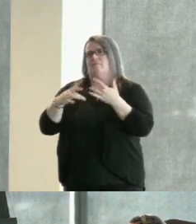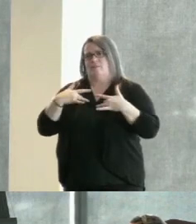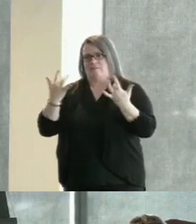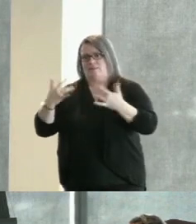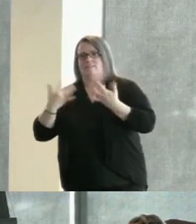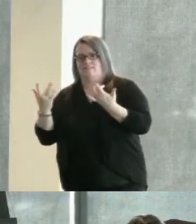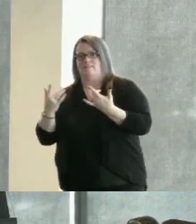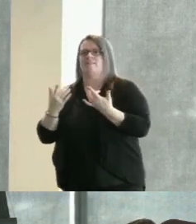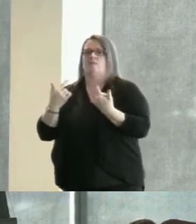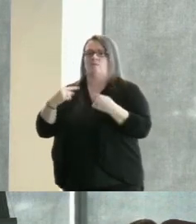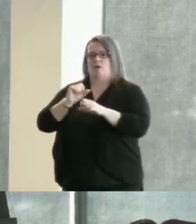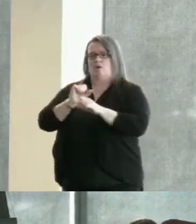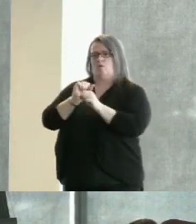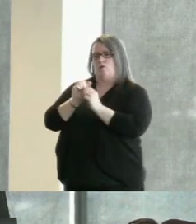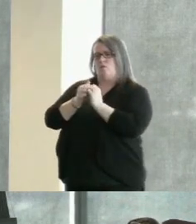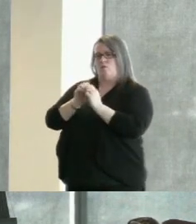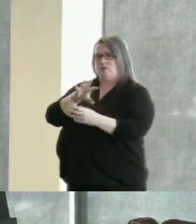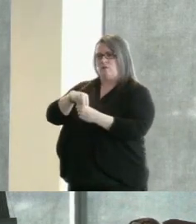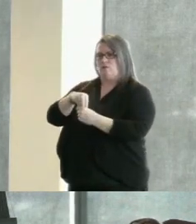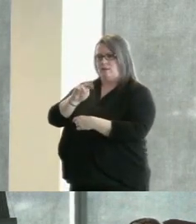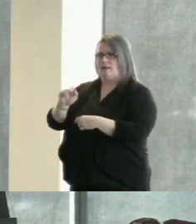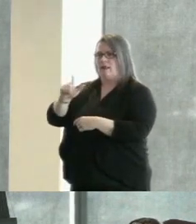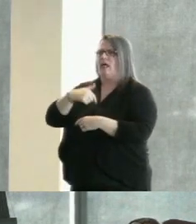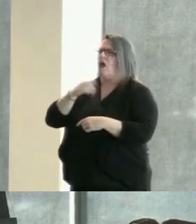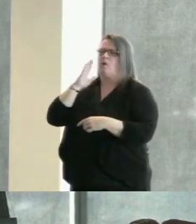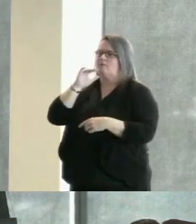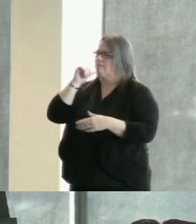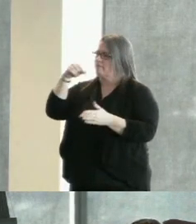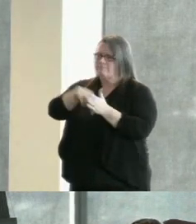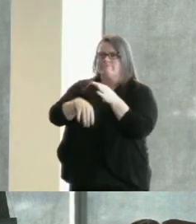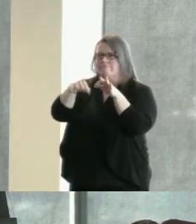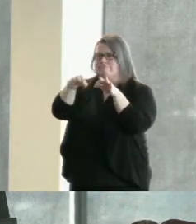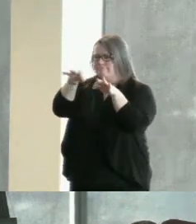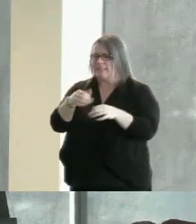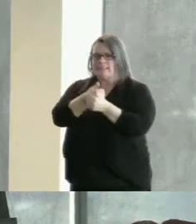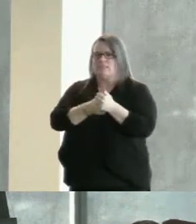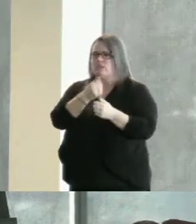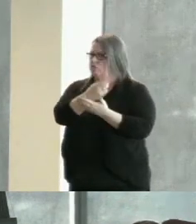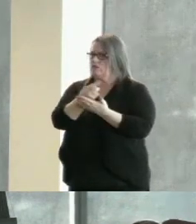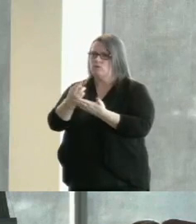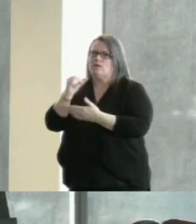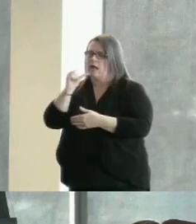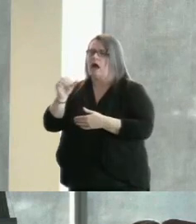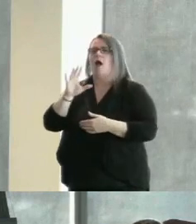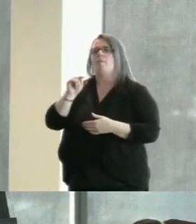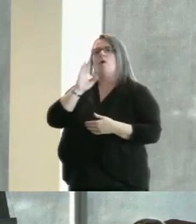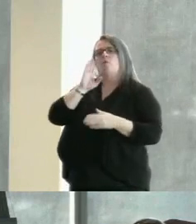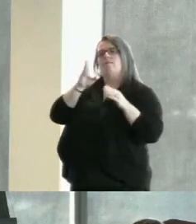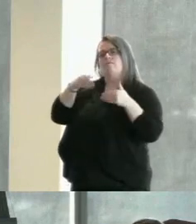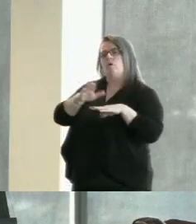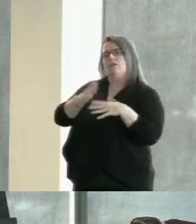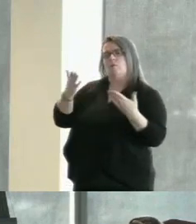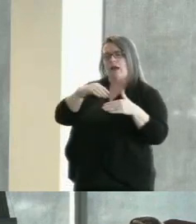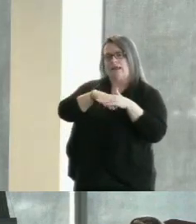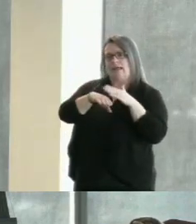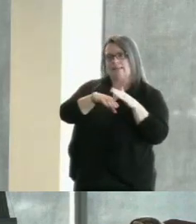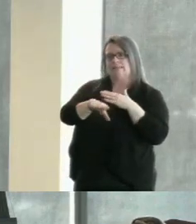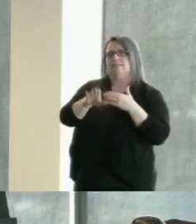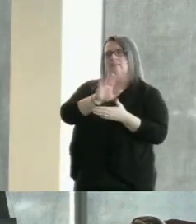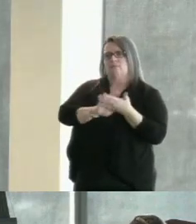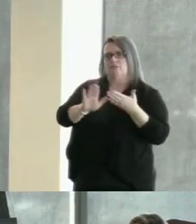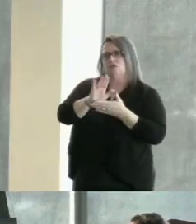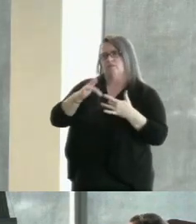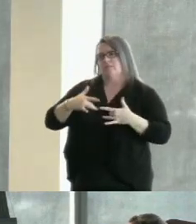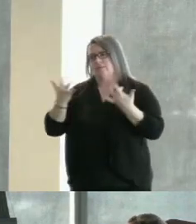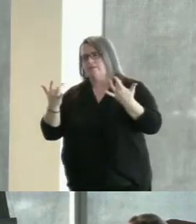I will not go through all of these resources, but I'm going to focus on the accessible campus, accessible events, and